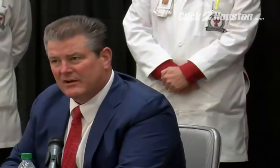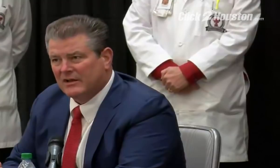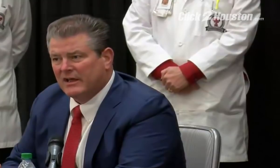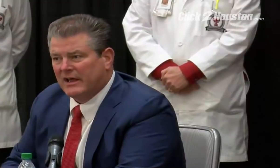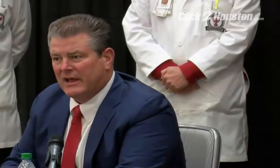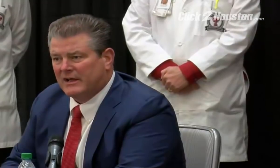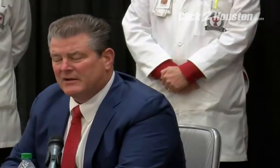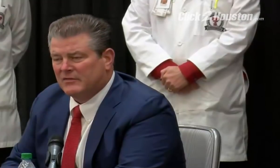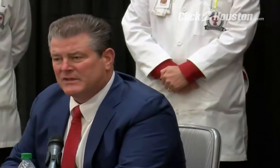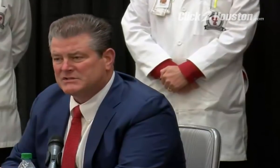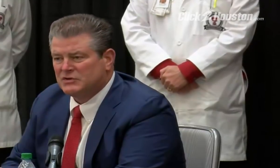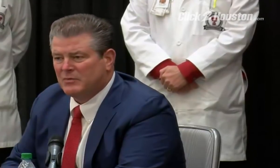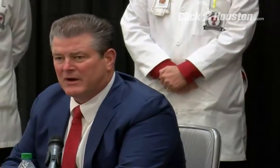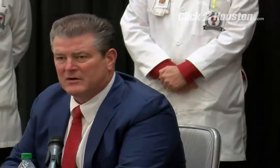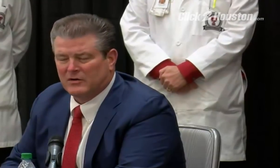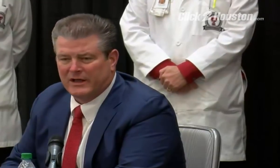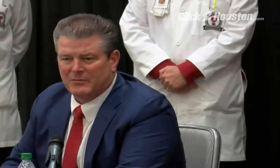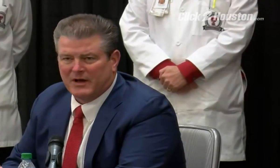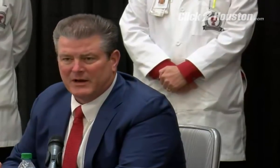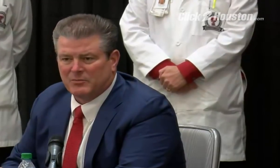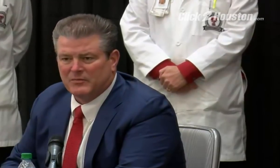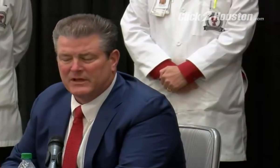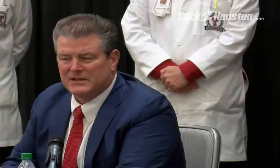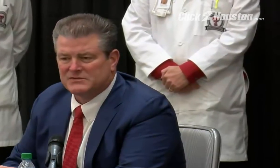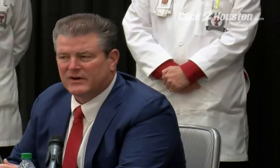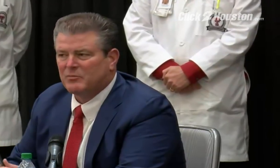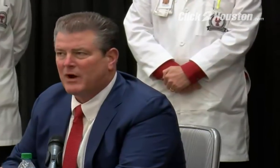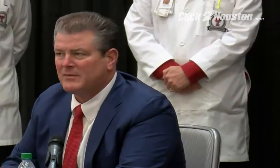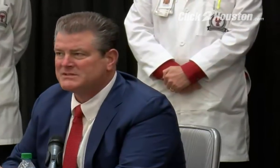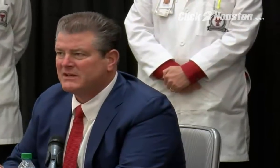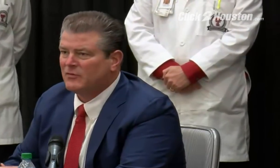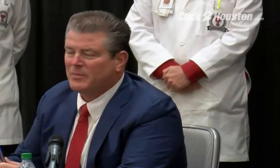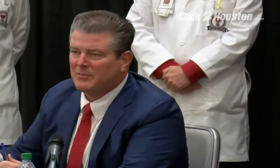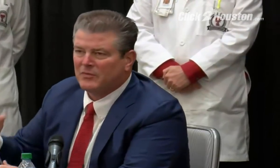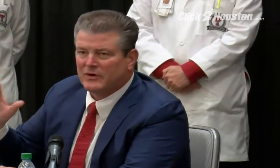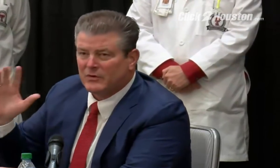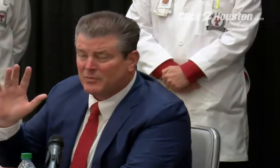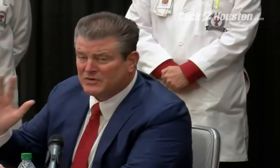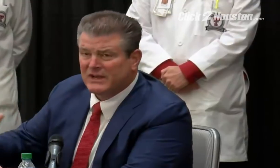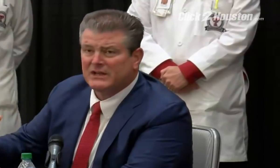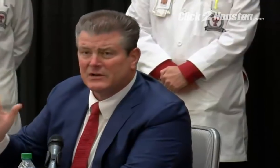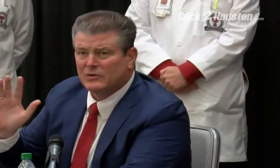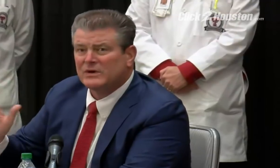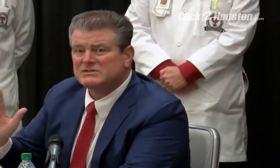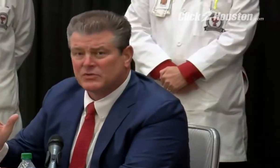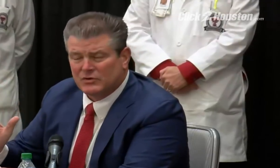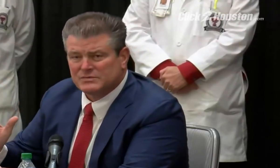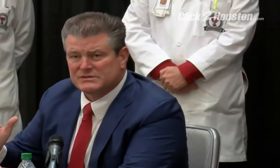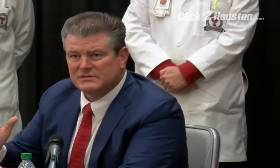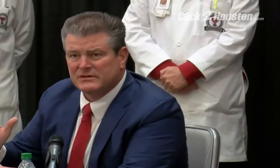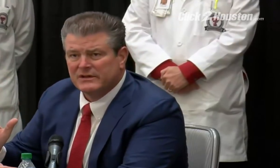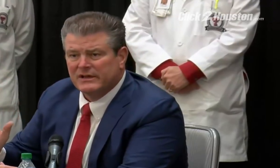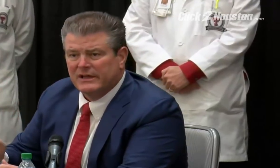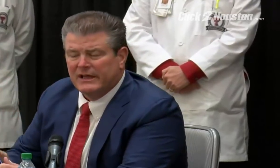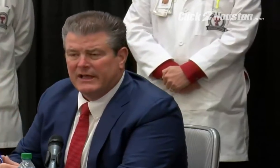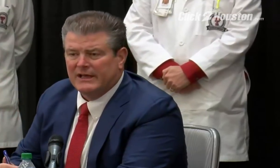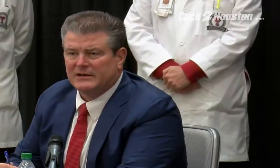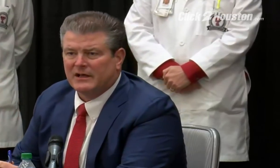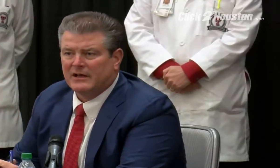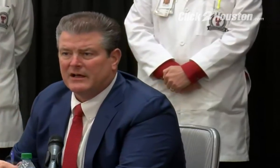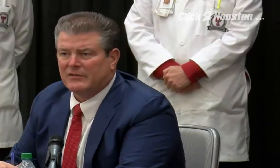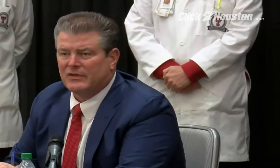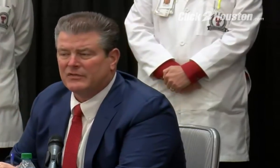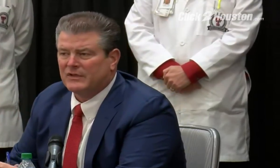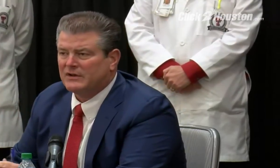of the tunnel. And this new monoclonal antibody is very promising for people that are in particular risk groups.